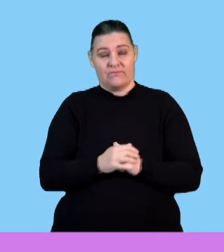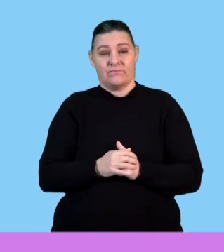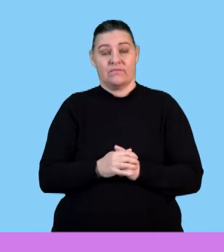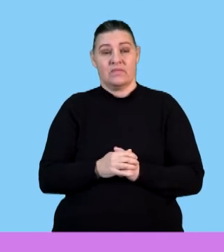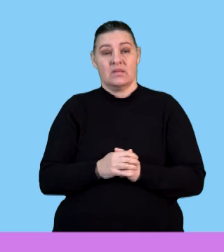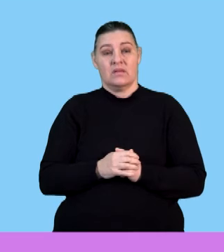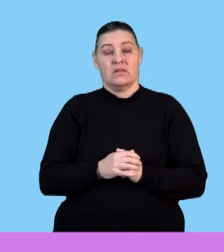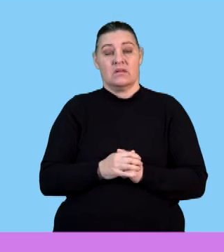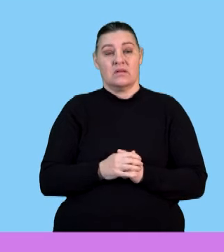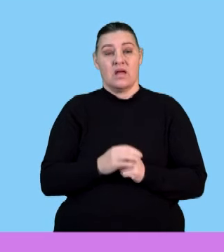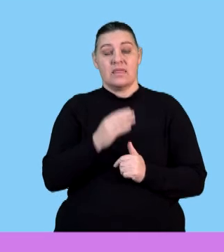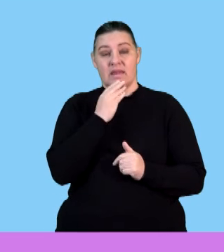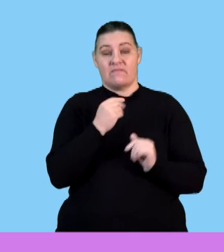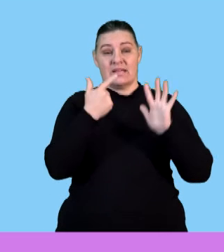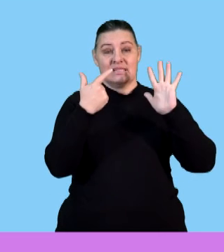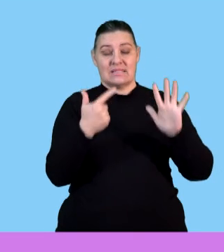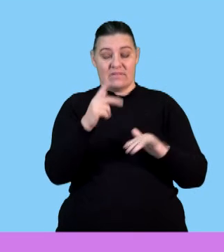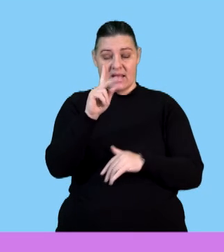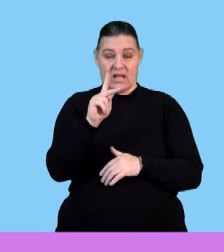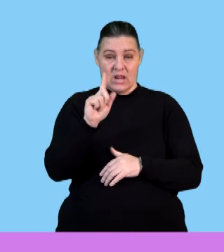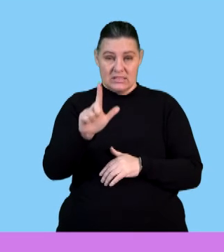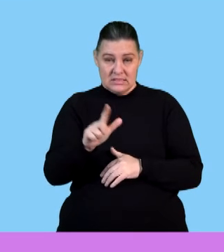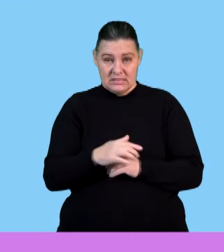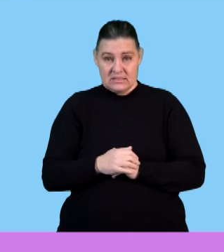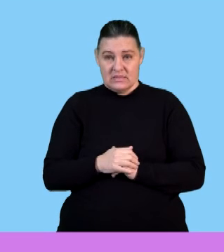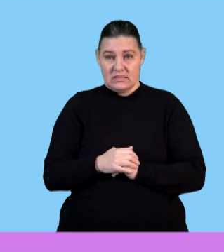right. And then we get 7 kiloliters.